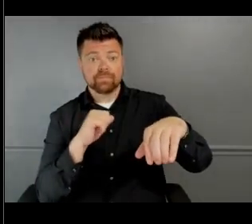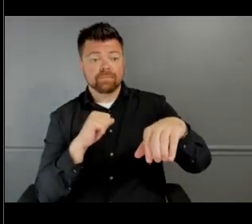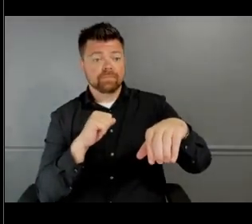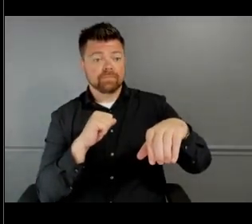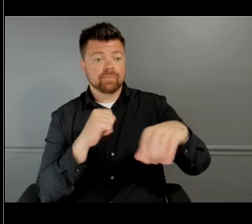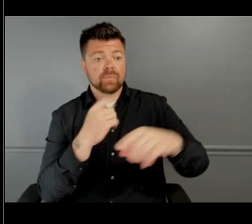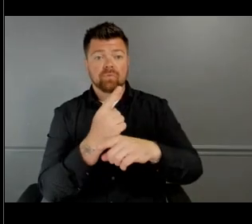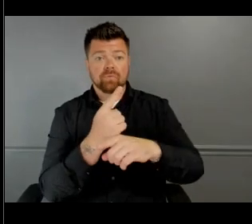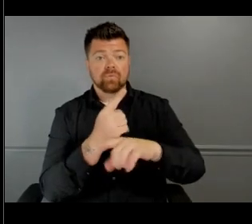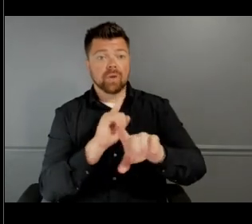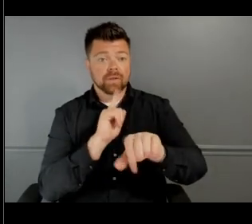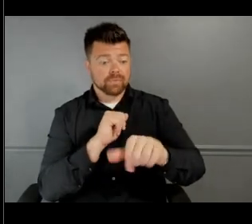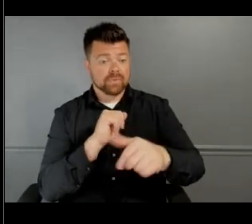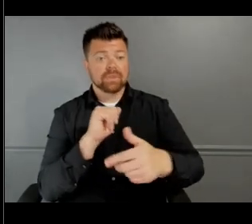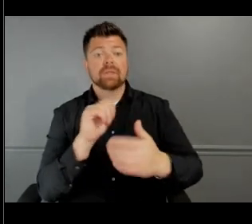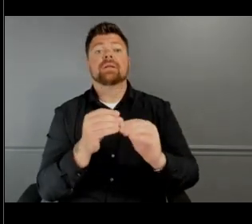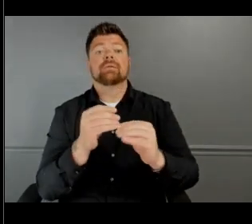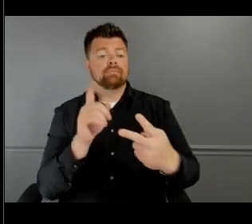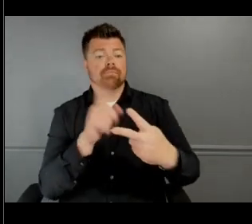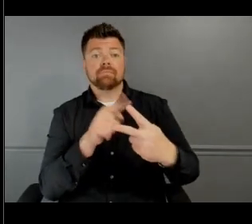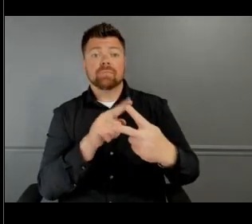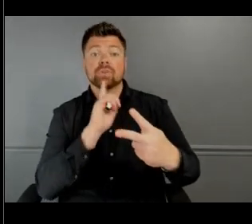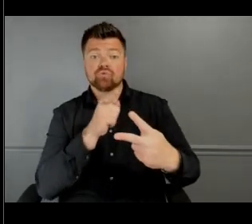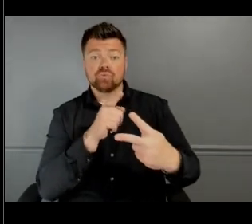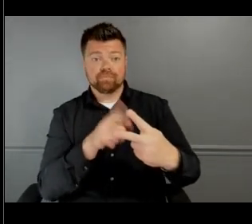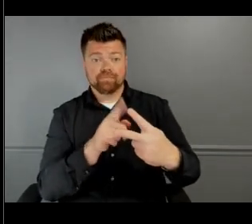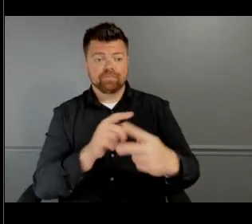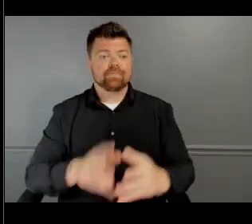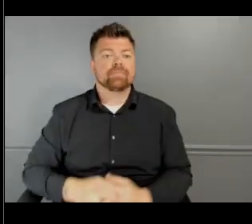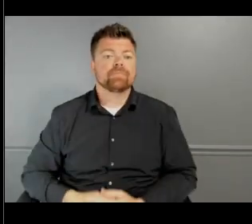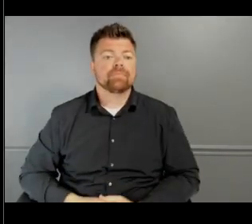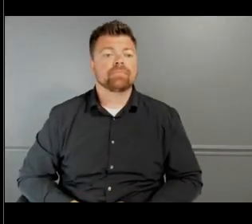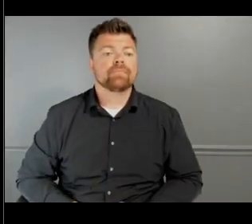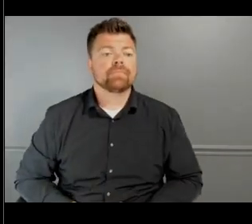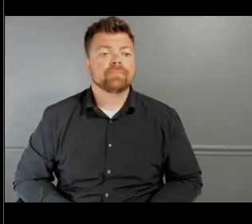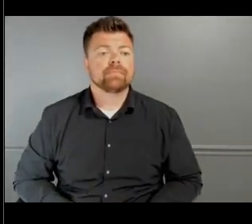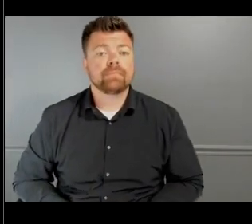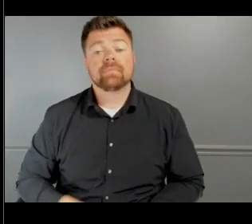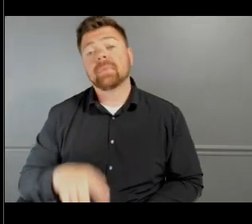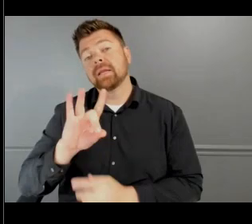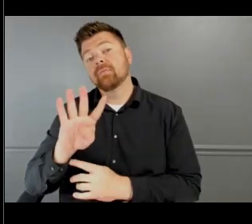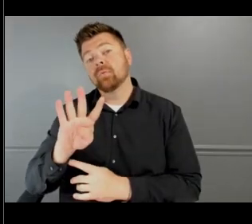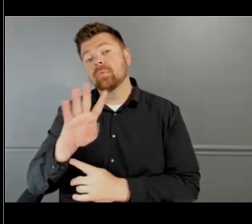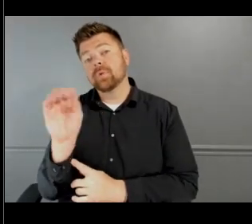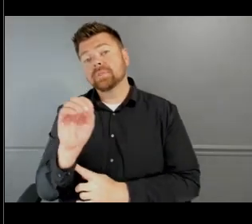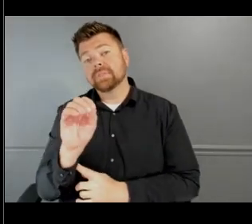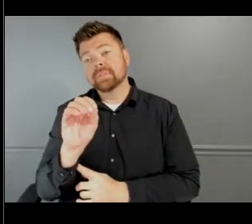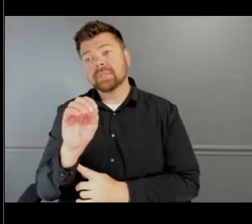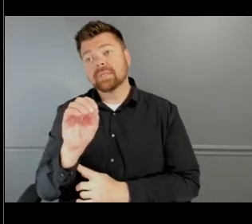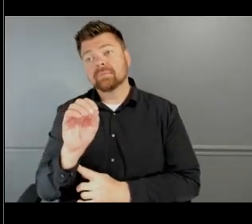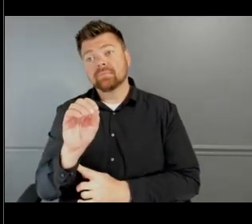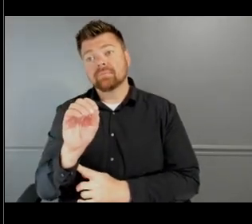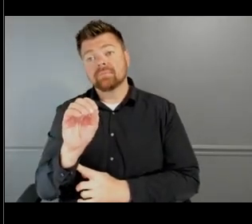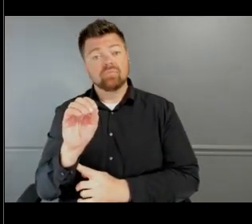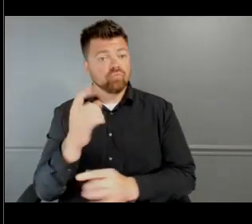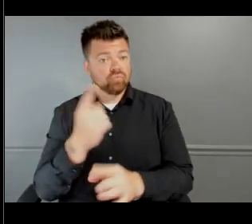first option. This is true. And 84% of you got this one